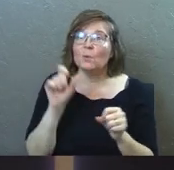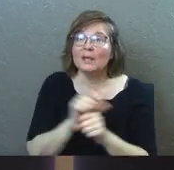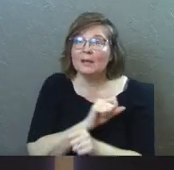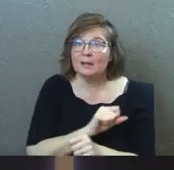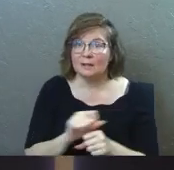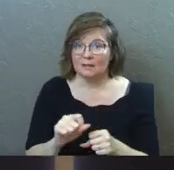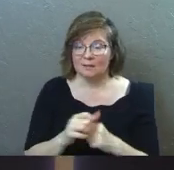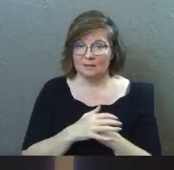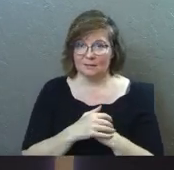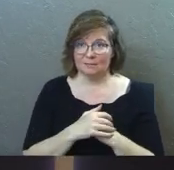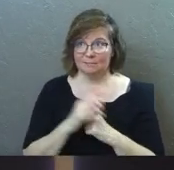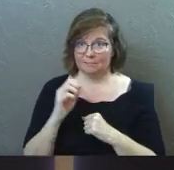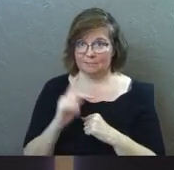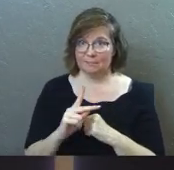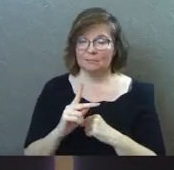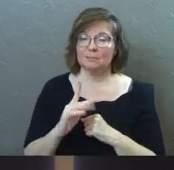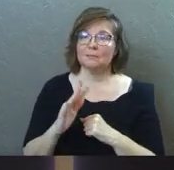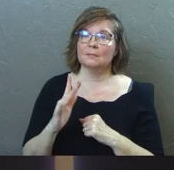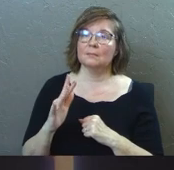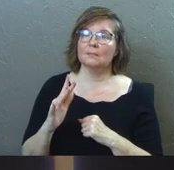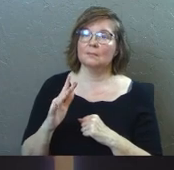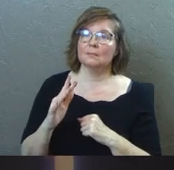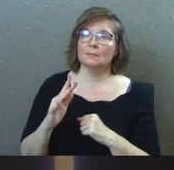real, okay?